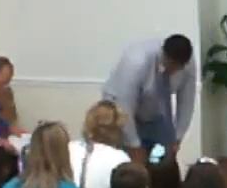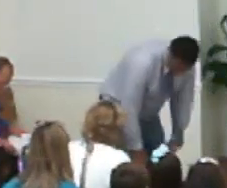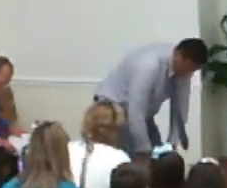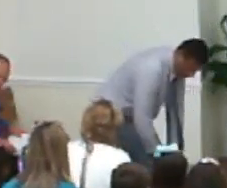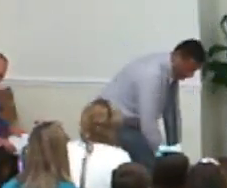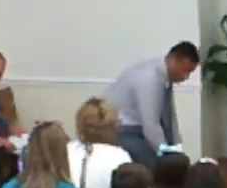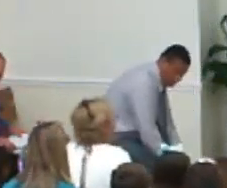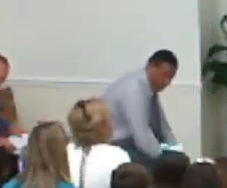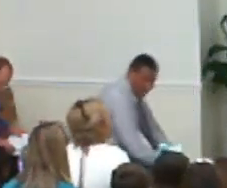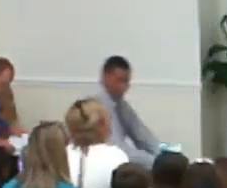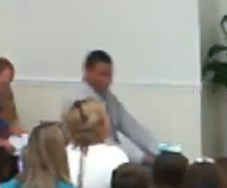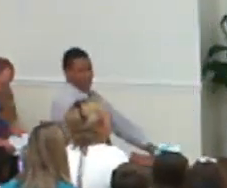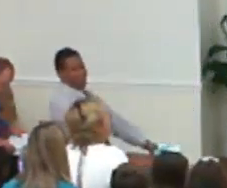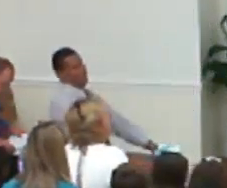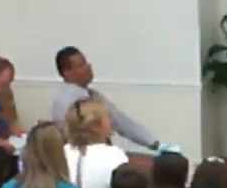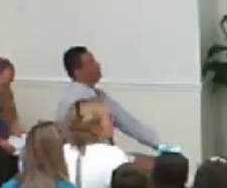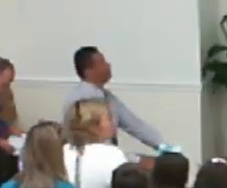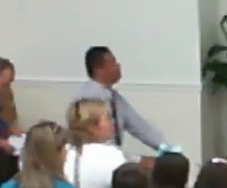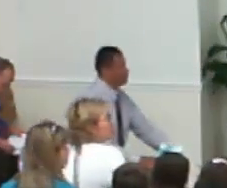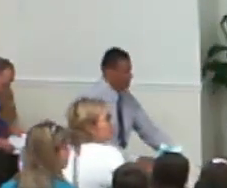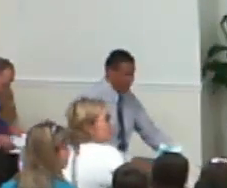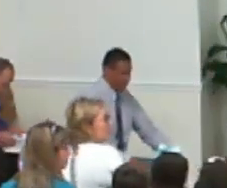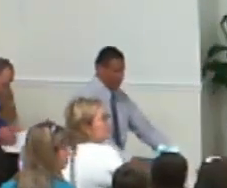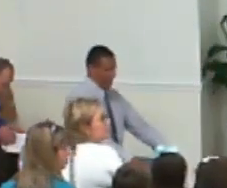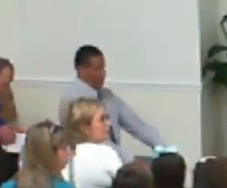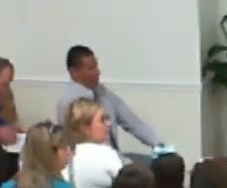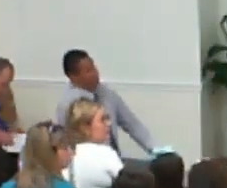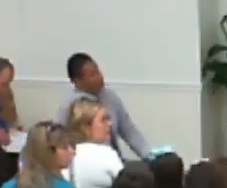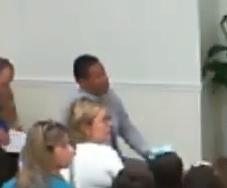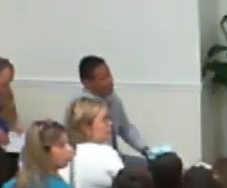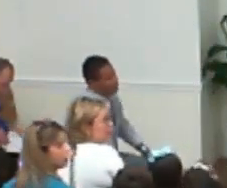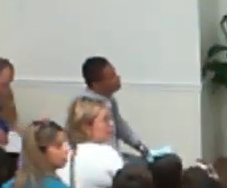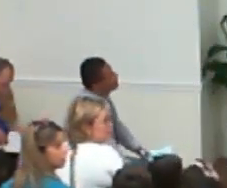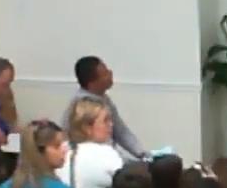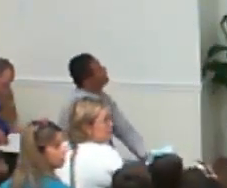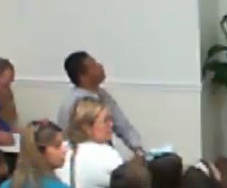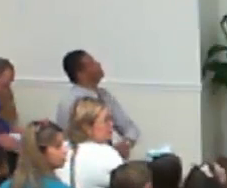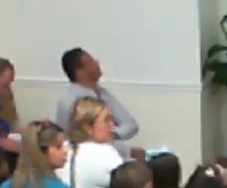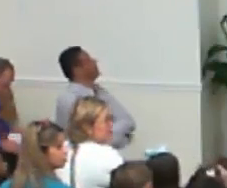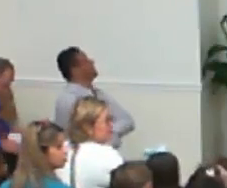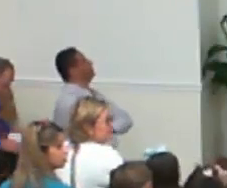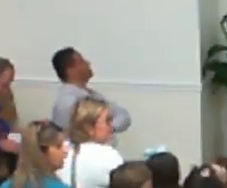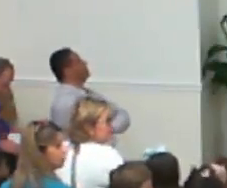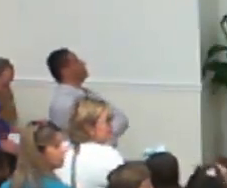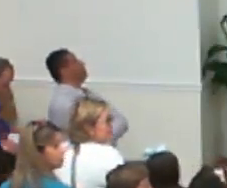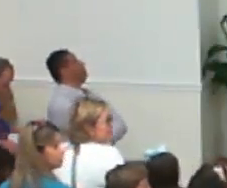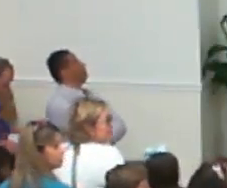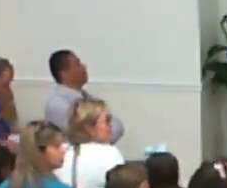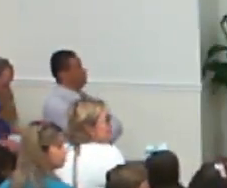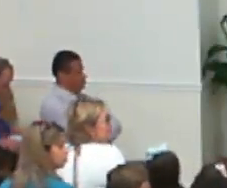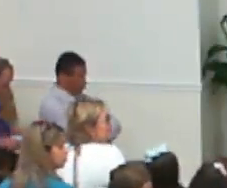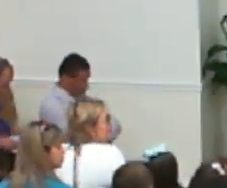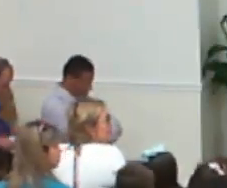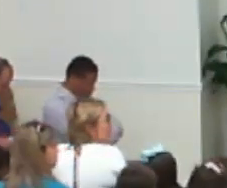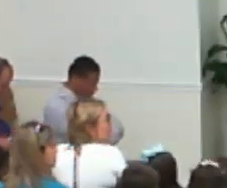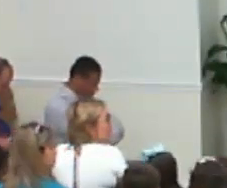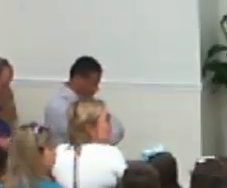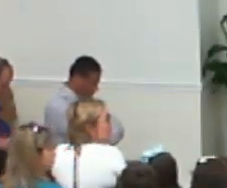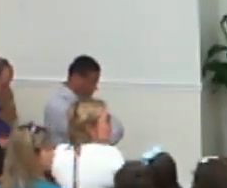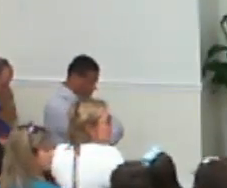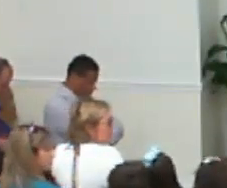The children, do they have a song prepared? Let's hear the children. And soon after, we're going to